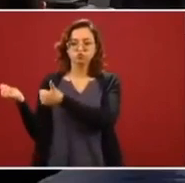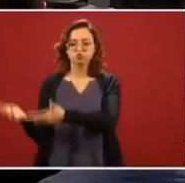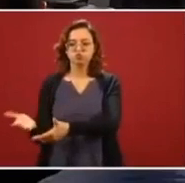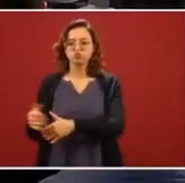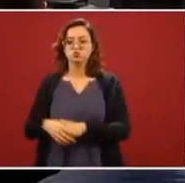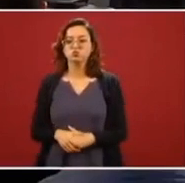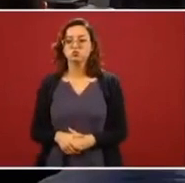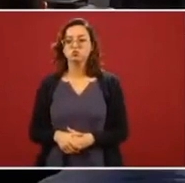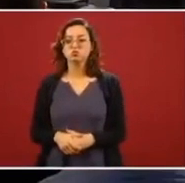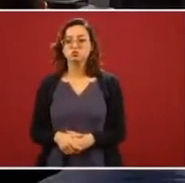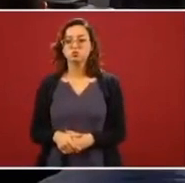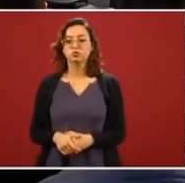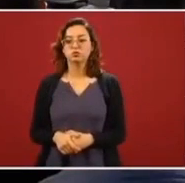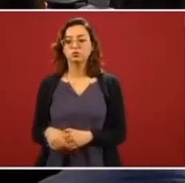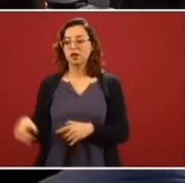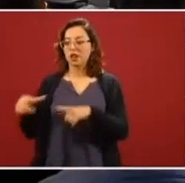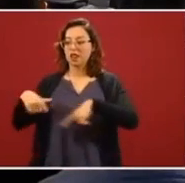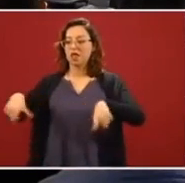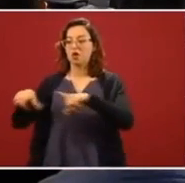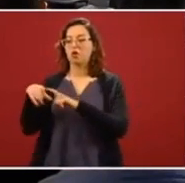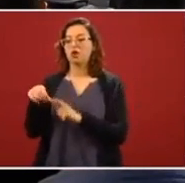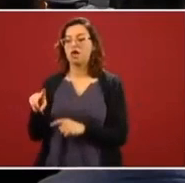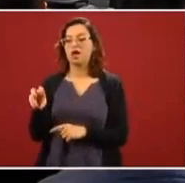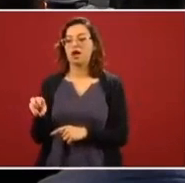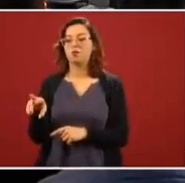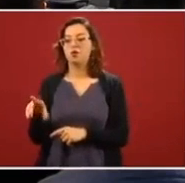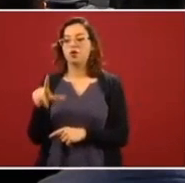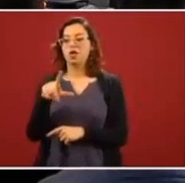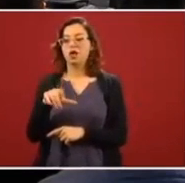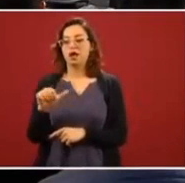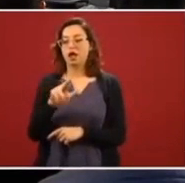Nabor Carrillo iba a ser